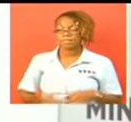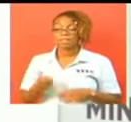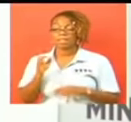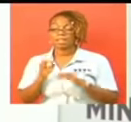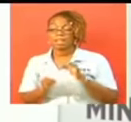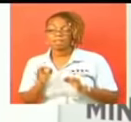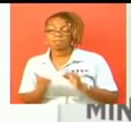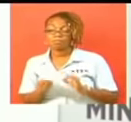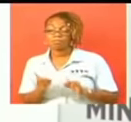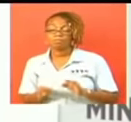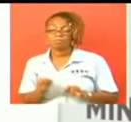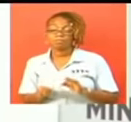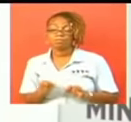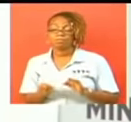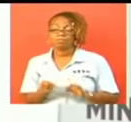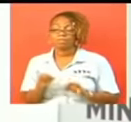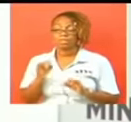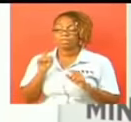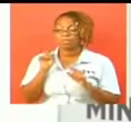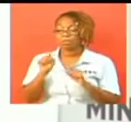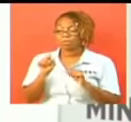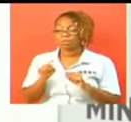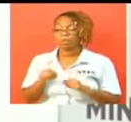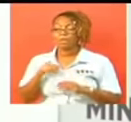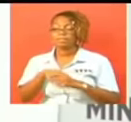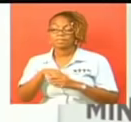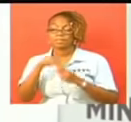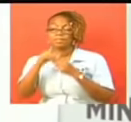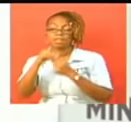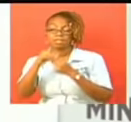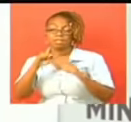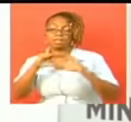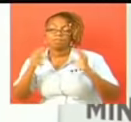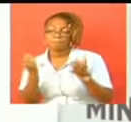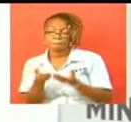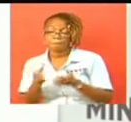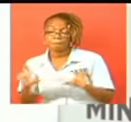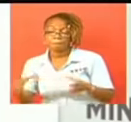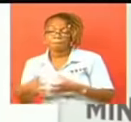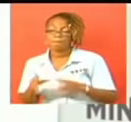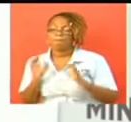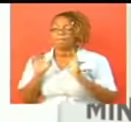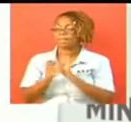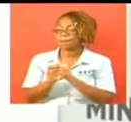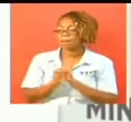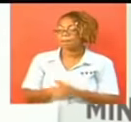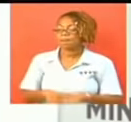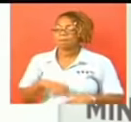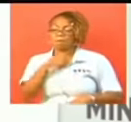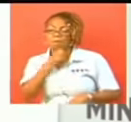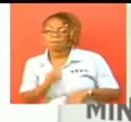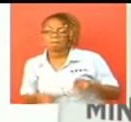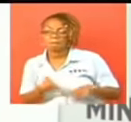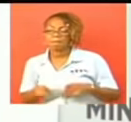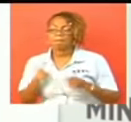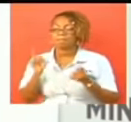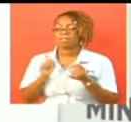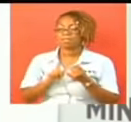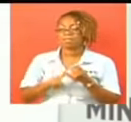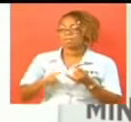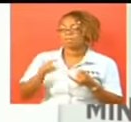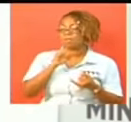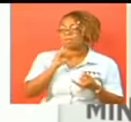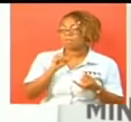the vaccine, if you fall into those special groups and your turn comes up, breastfeeding is no longer a contraindication to